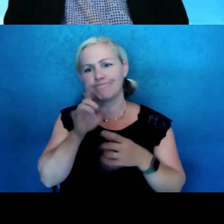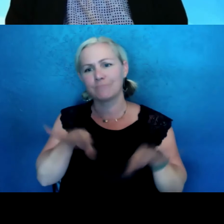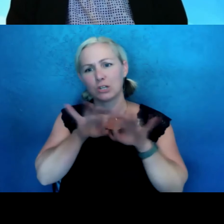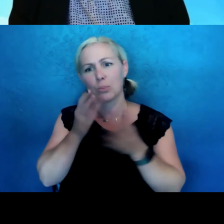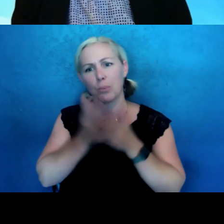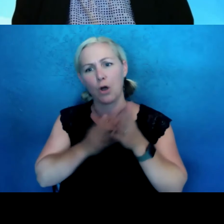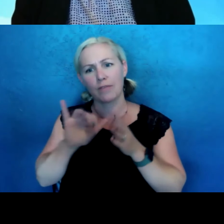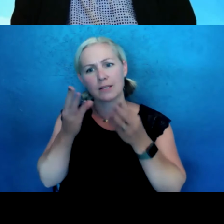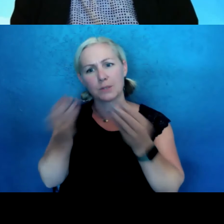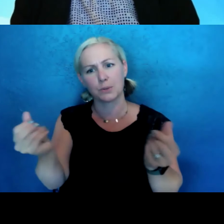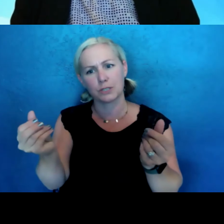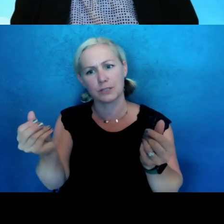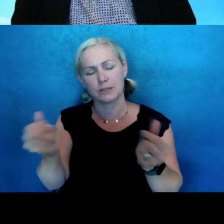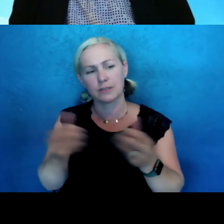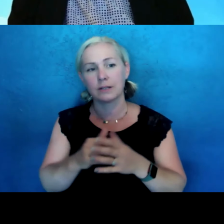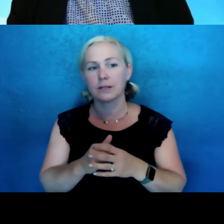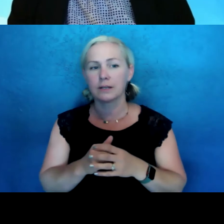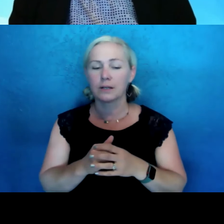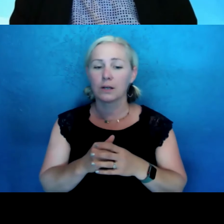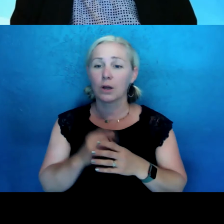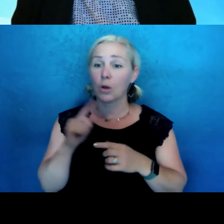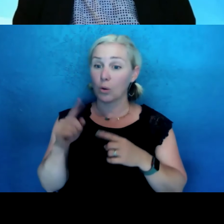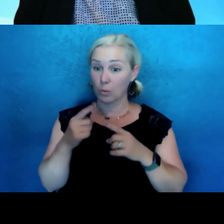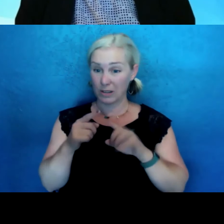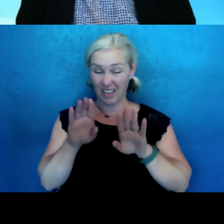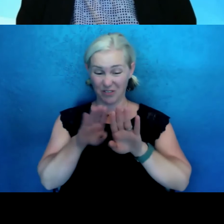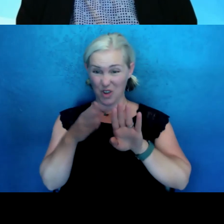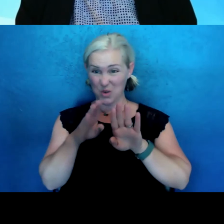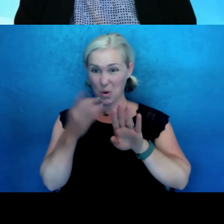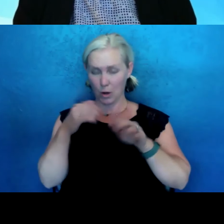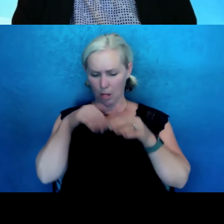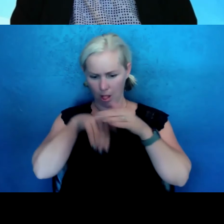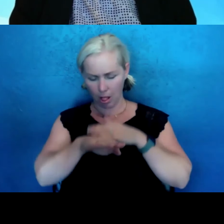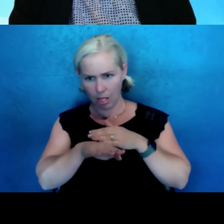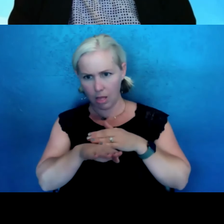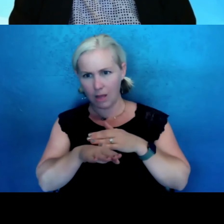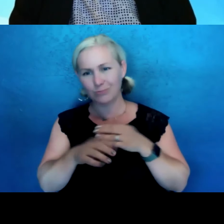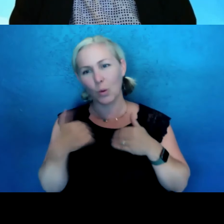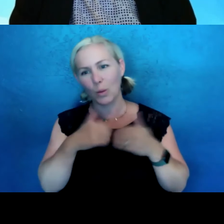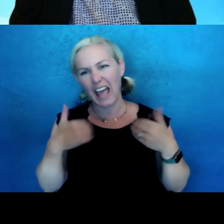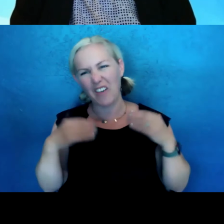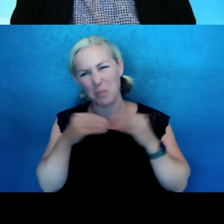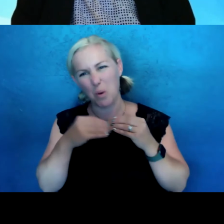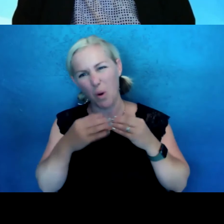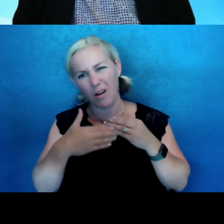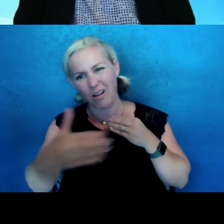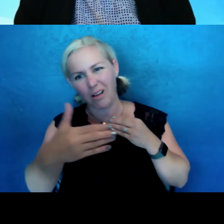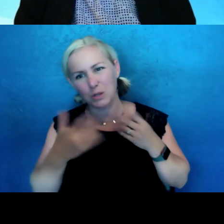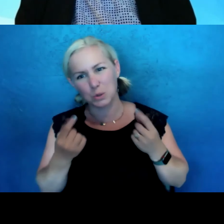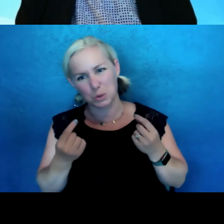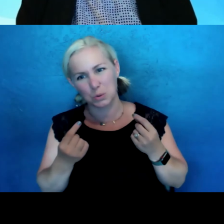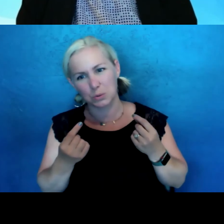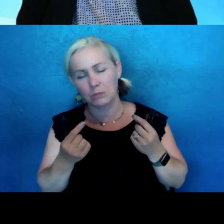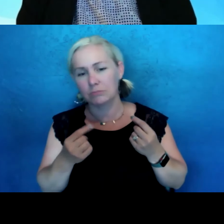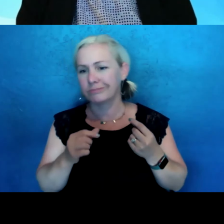solution. But I think when we walk in that front door, there's more to do. And just if it doesn't make it too